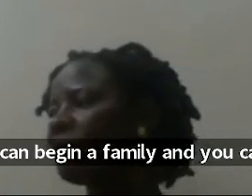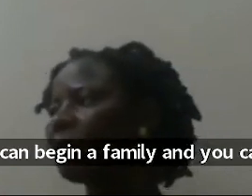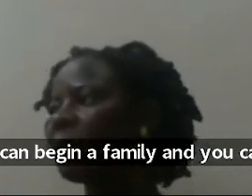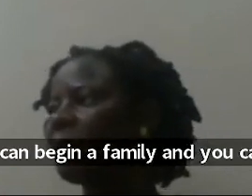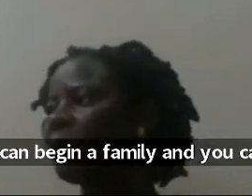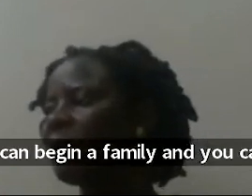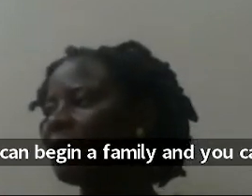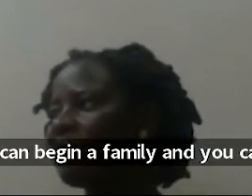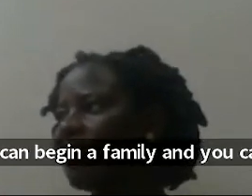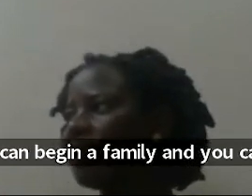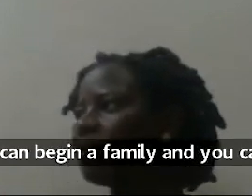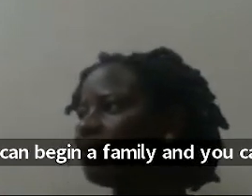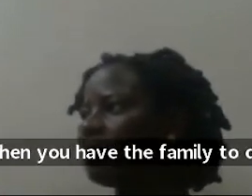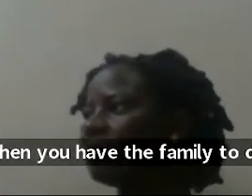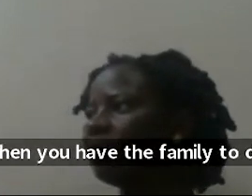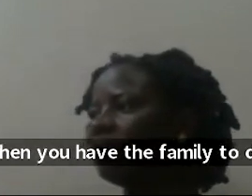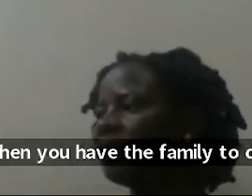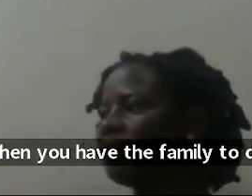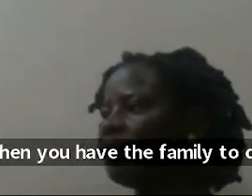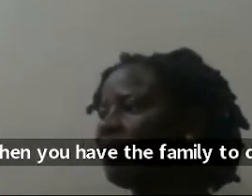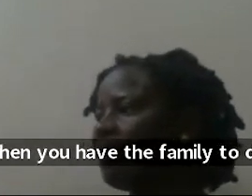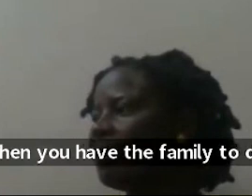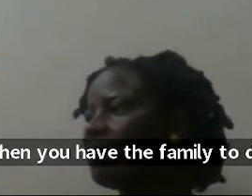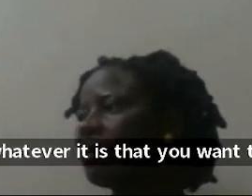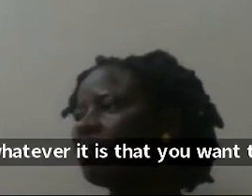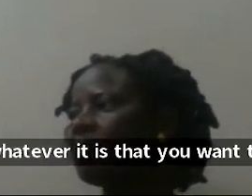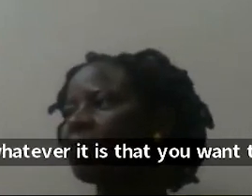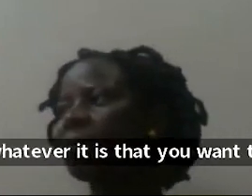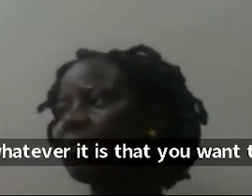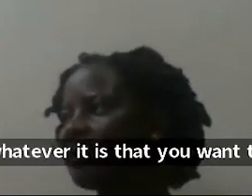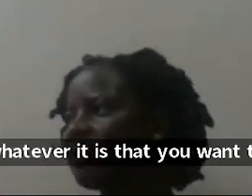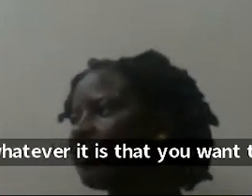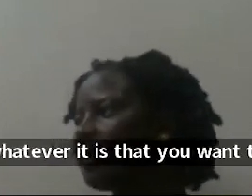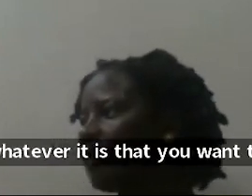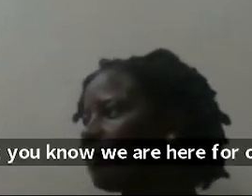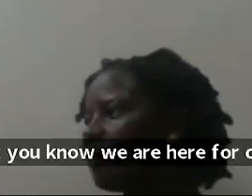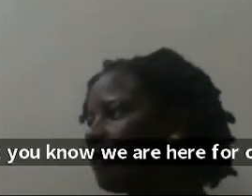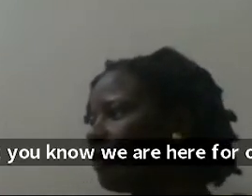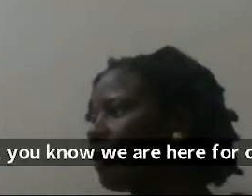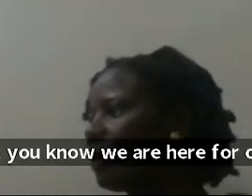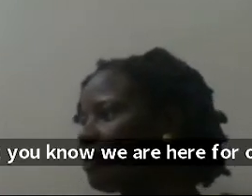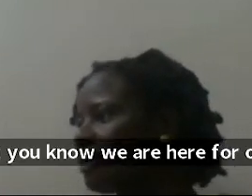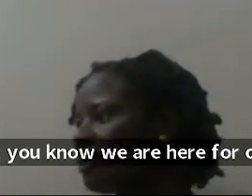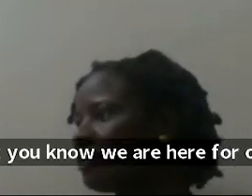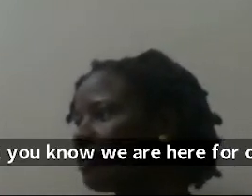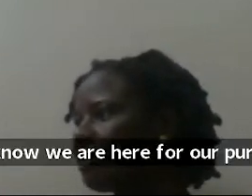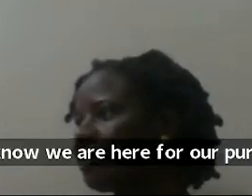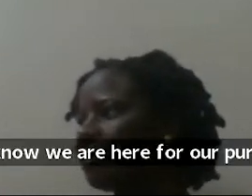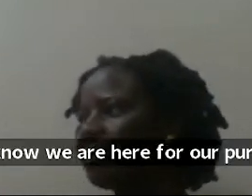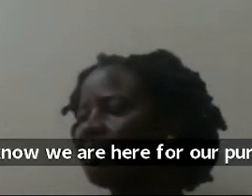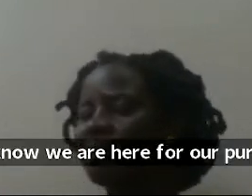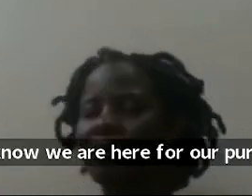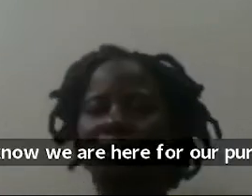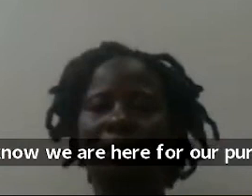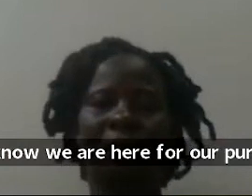whatever it is that you want to do. I want to let you know we are here for a purpose, and it is good if you can be able